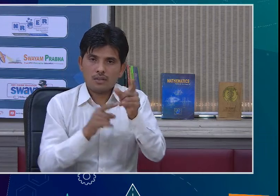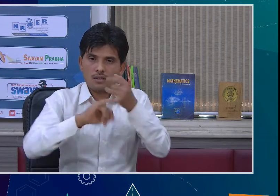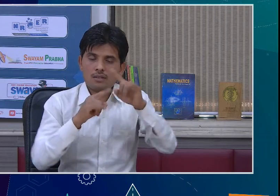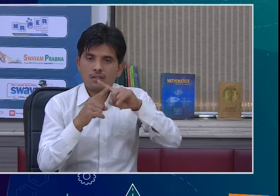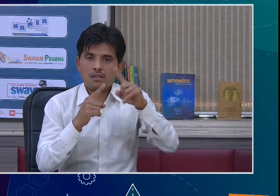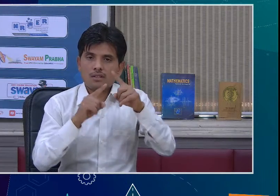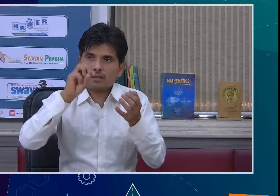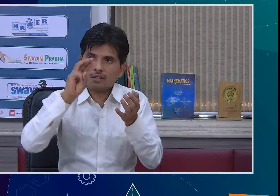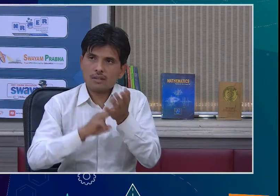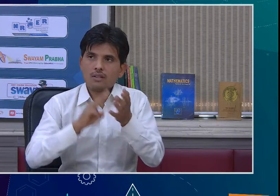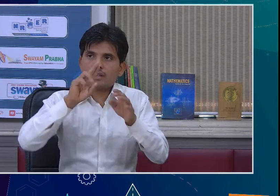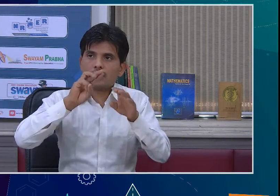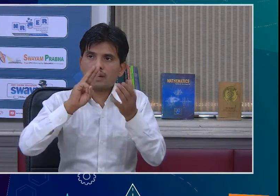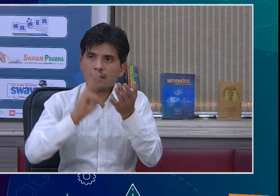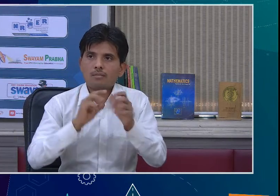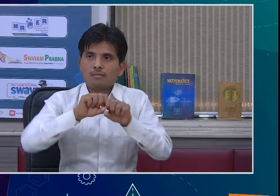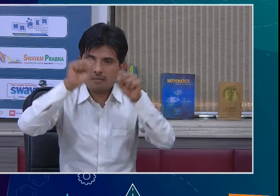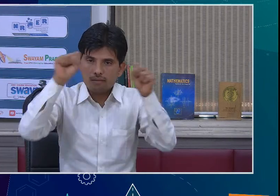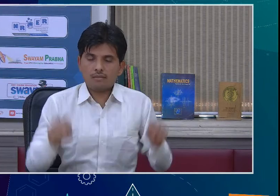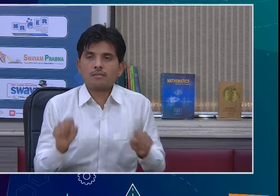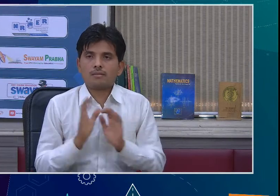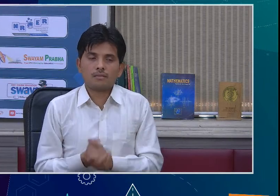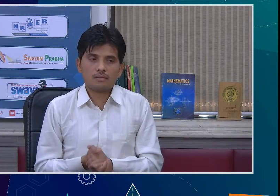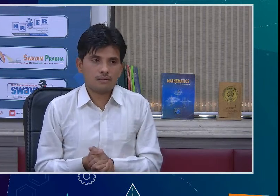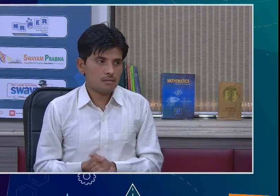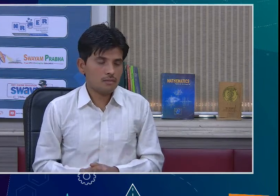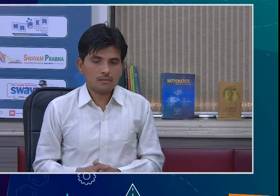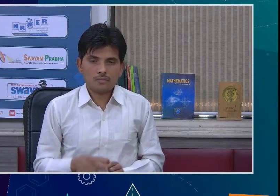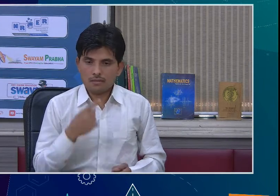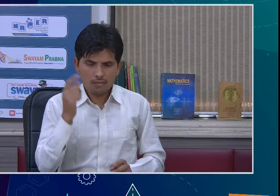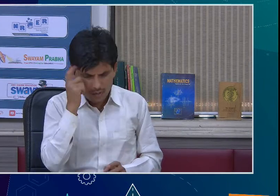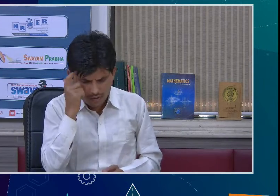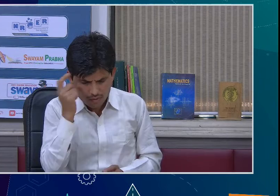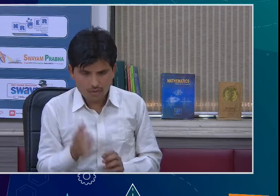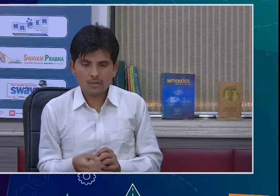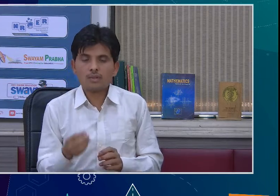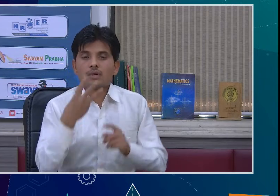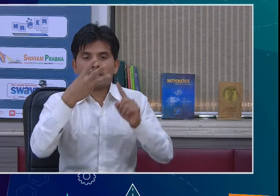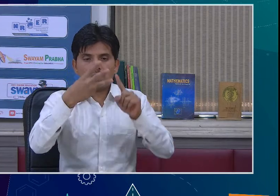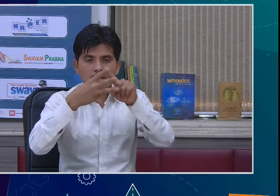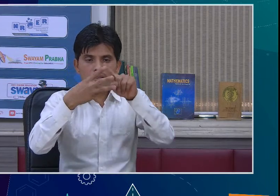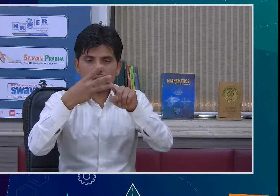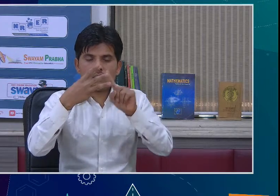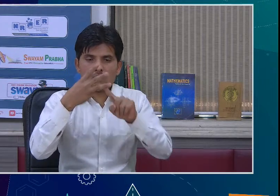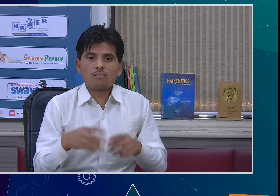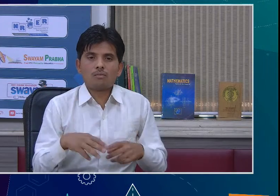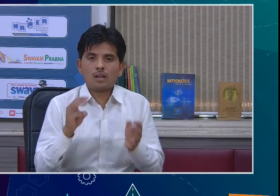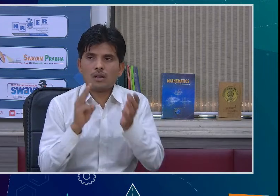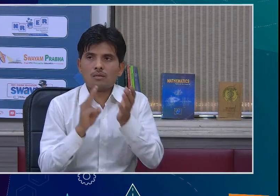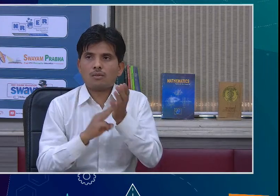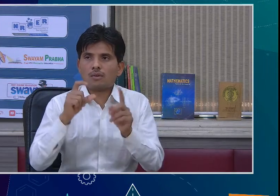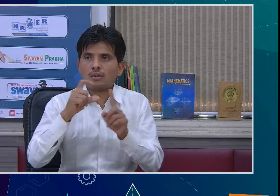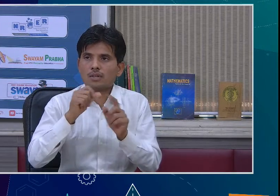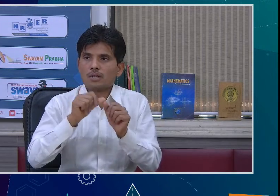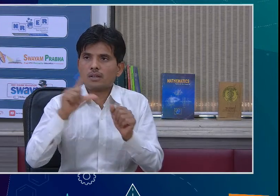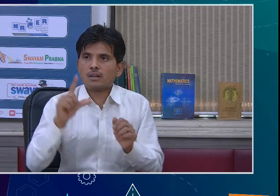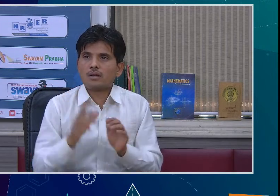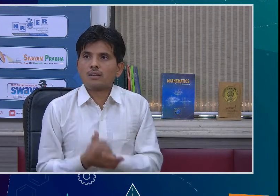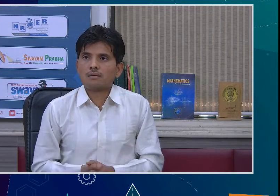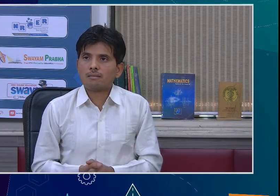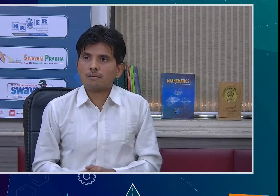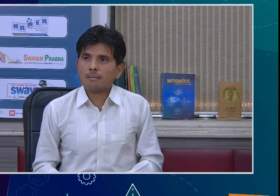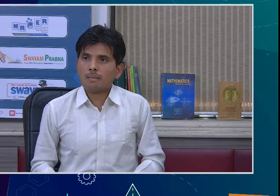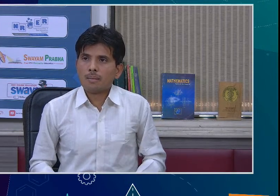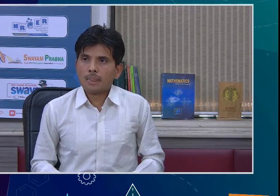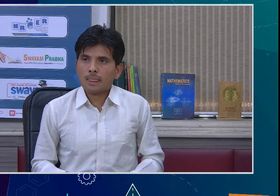system. Yeah. And with that, ma'am, I think that 3D models could also be used. Exactly.